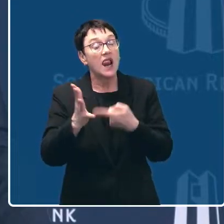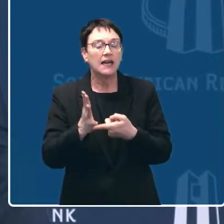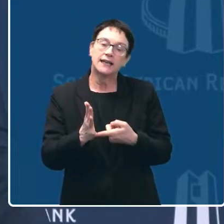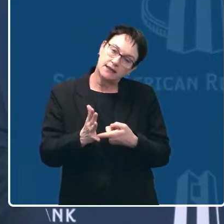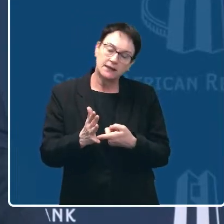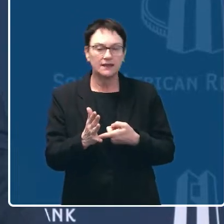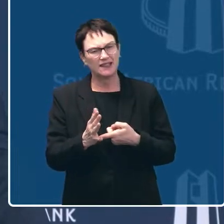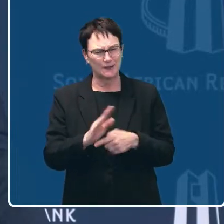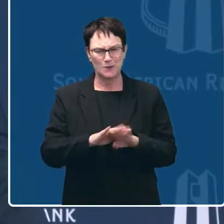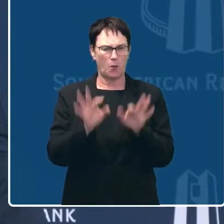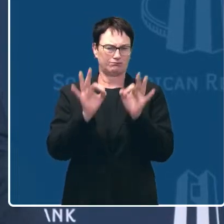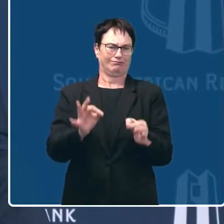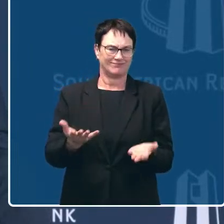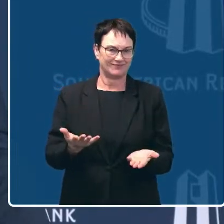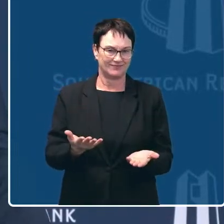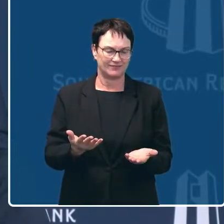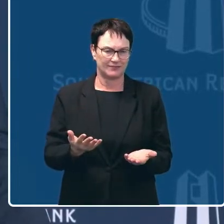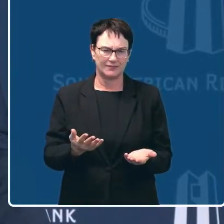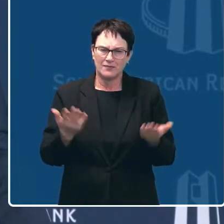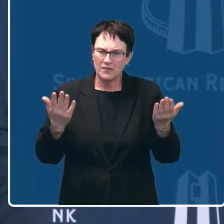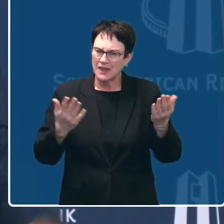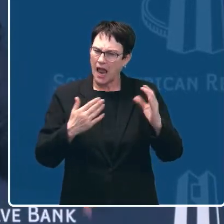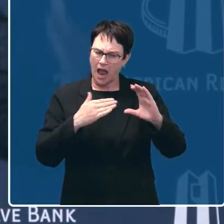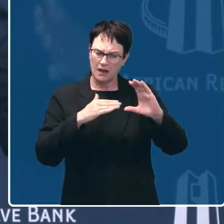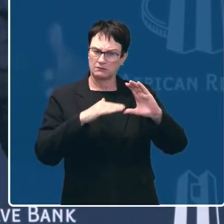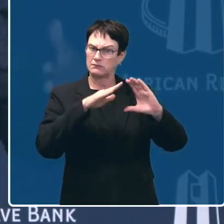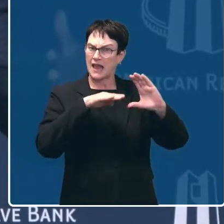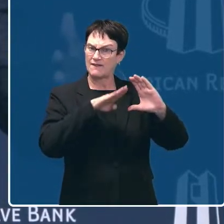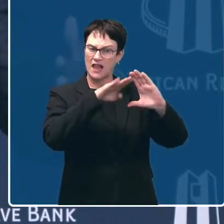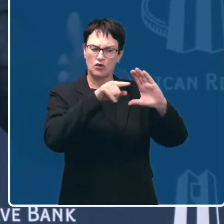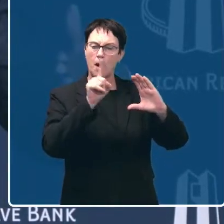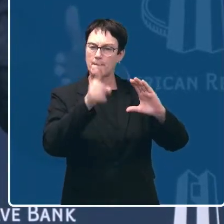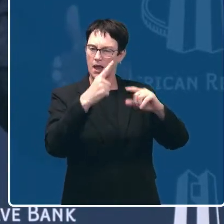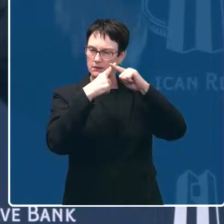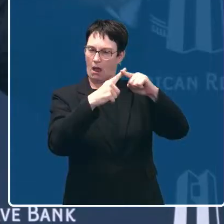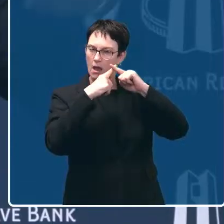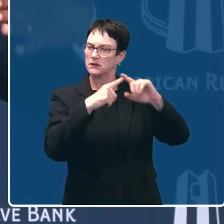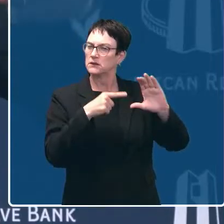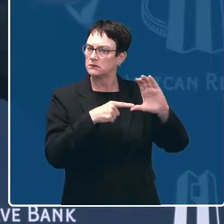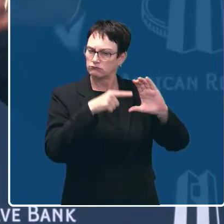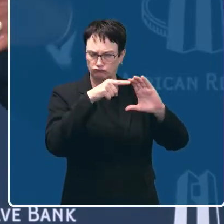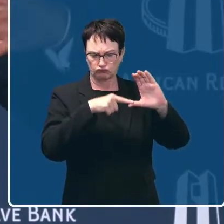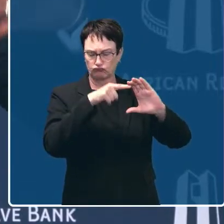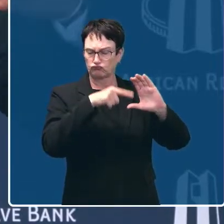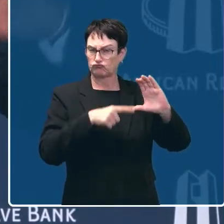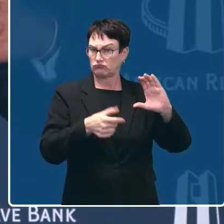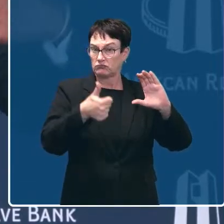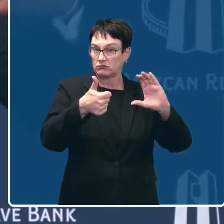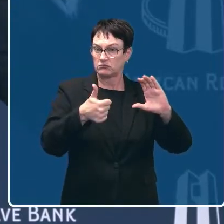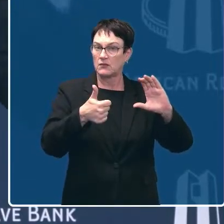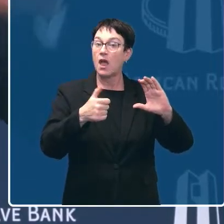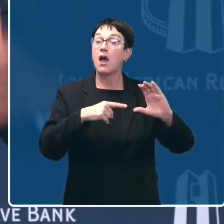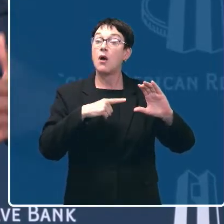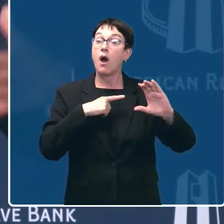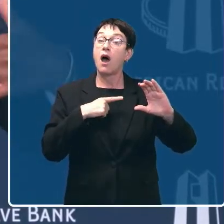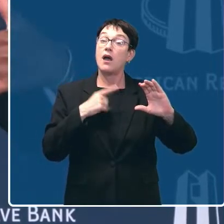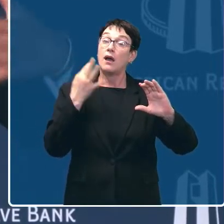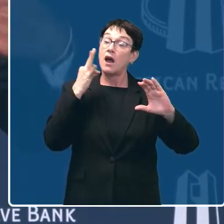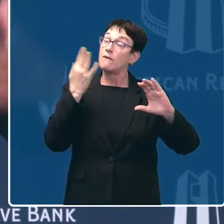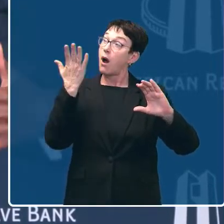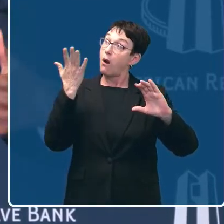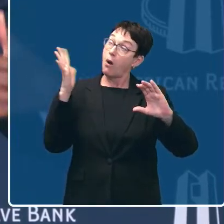Inflation targets work because you have got the entire government behind those